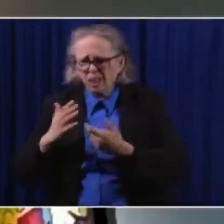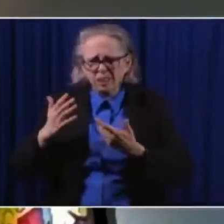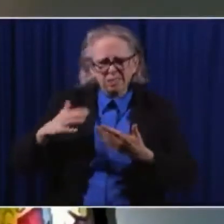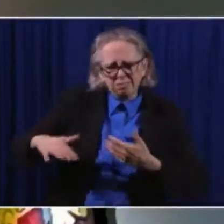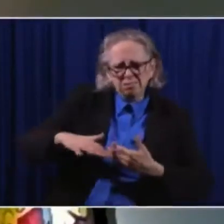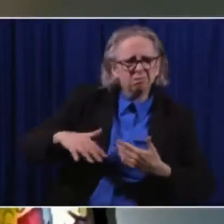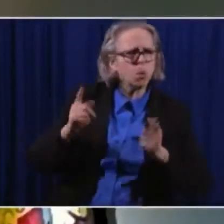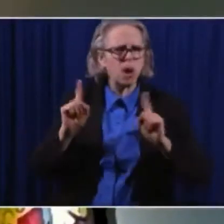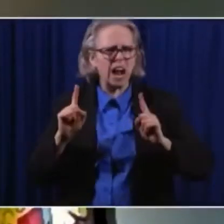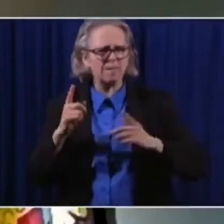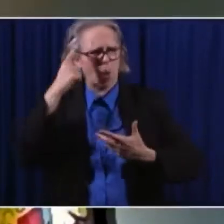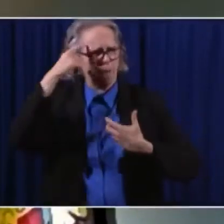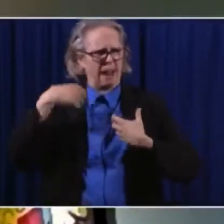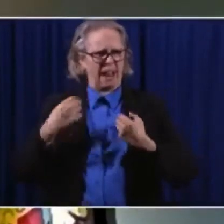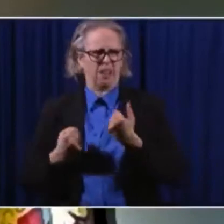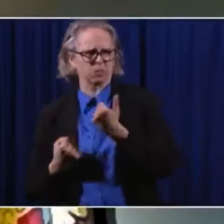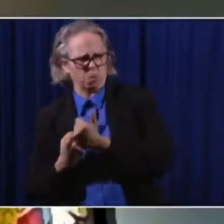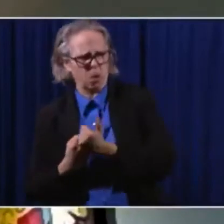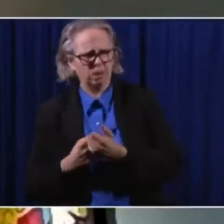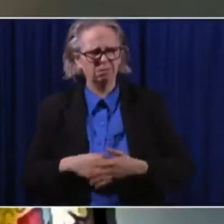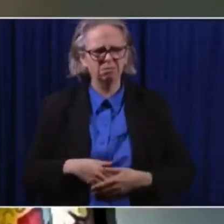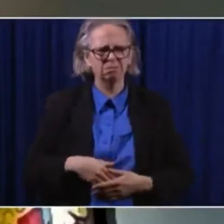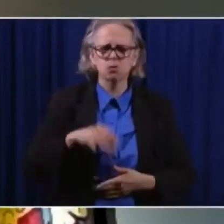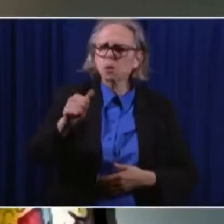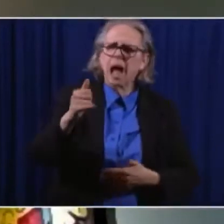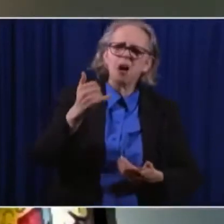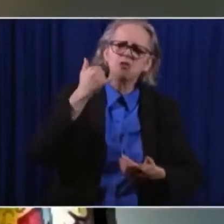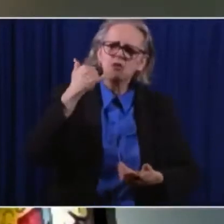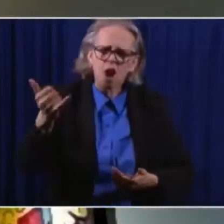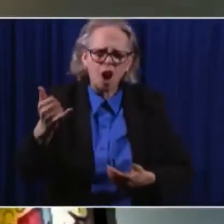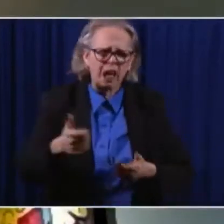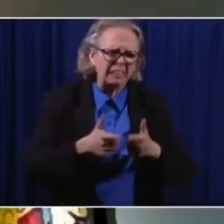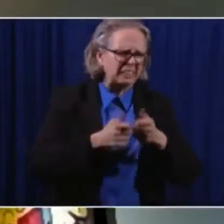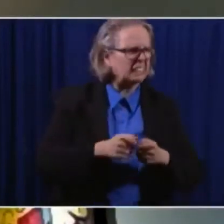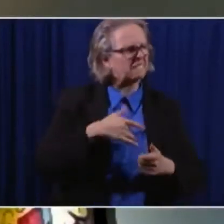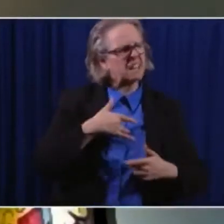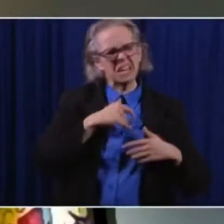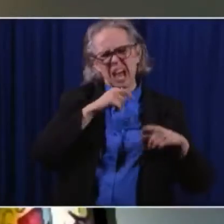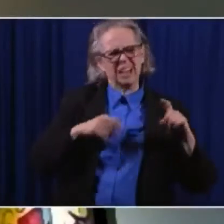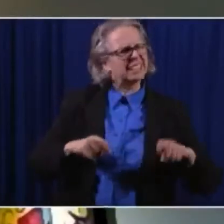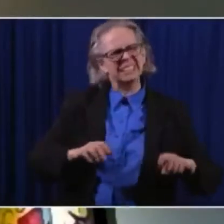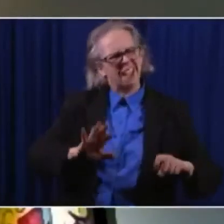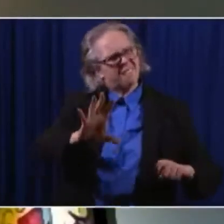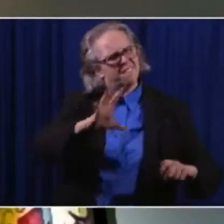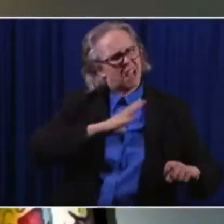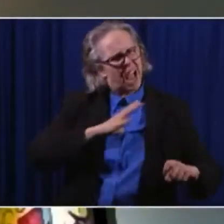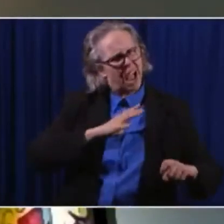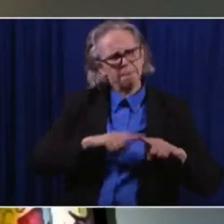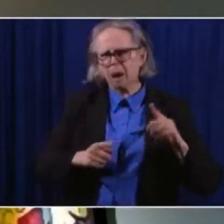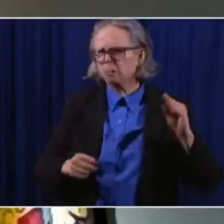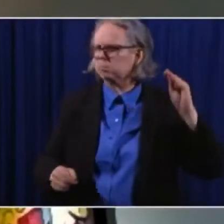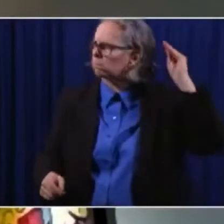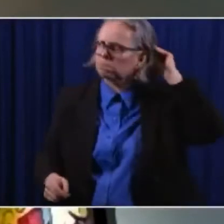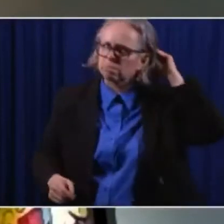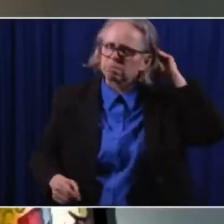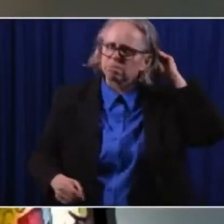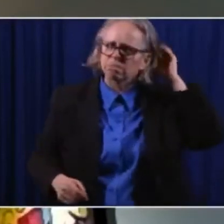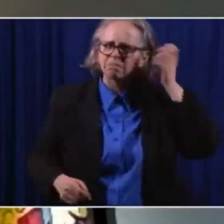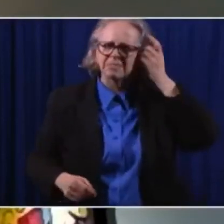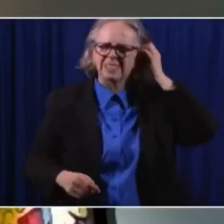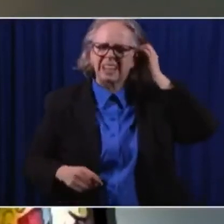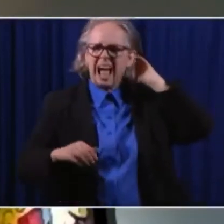really need to talk to someone yet, but there are still healthy ways for each of us to think about adapting to adversity during the